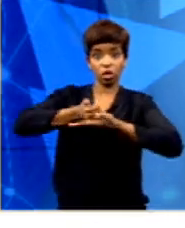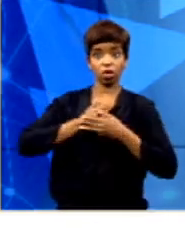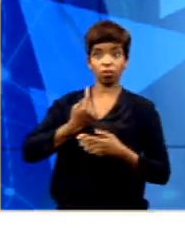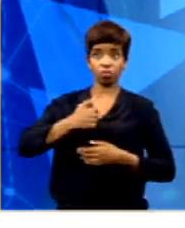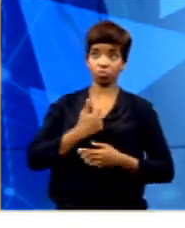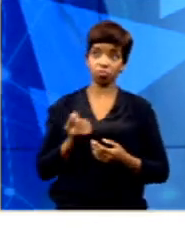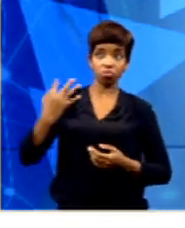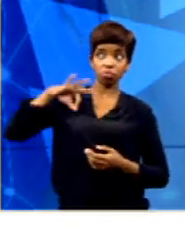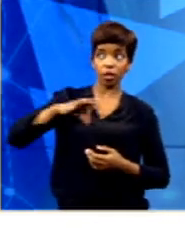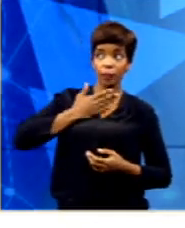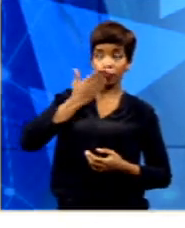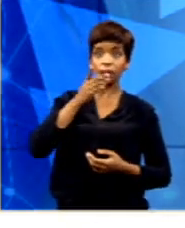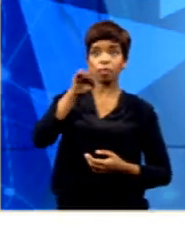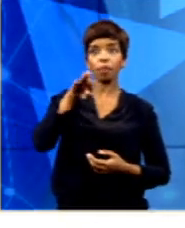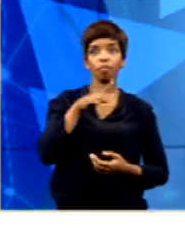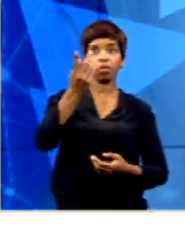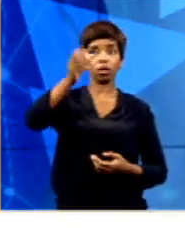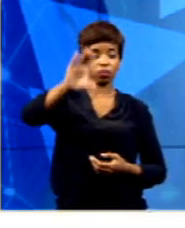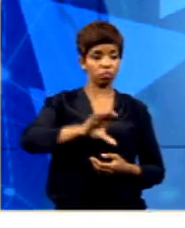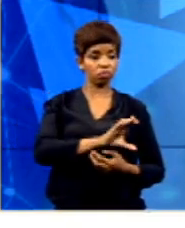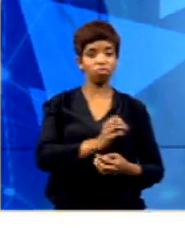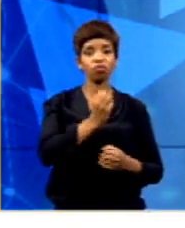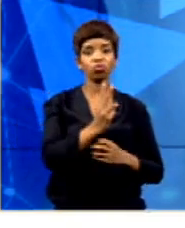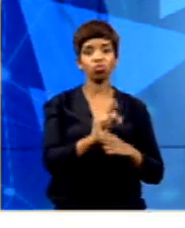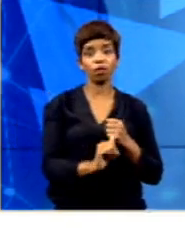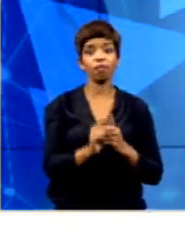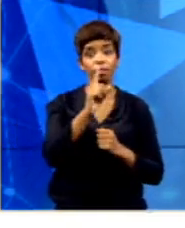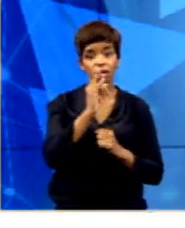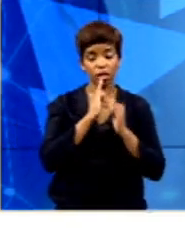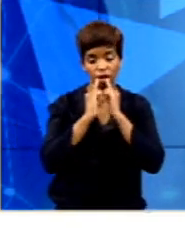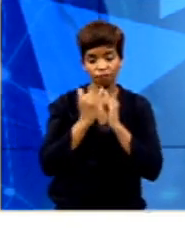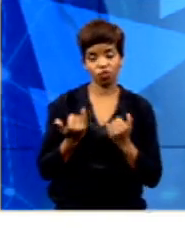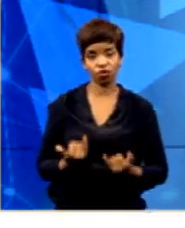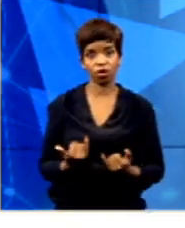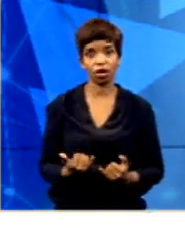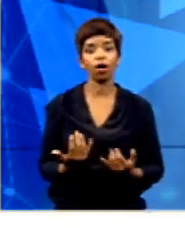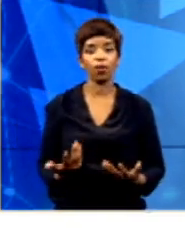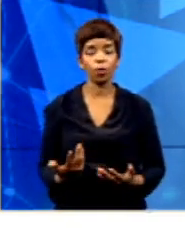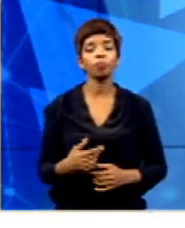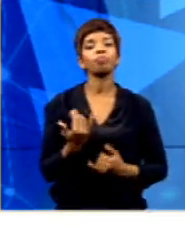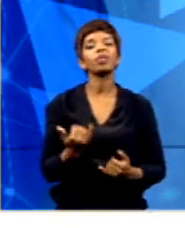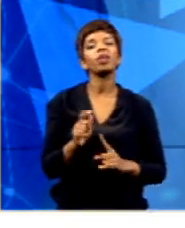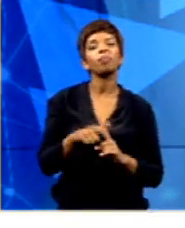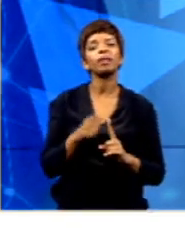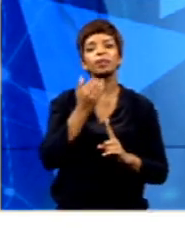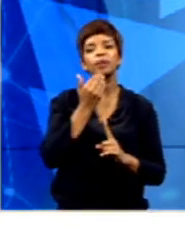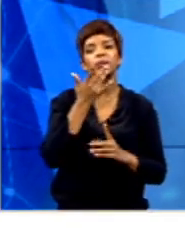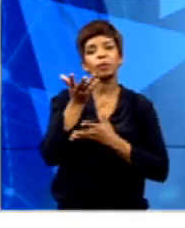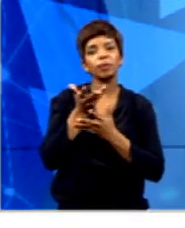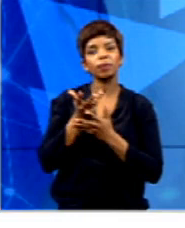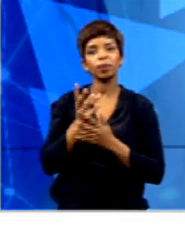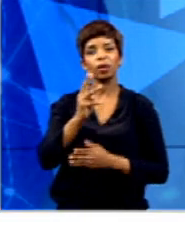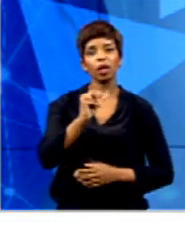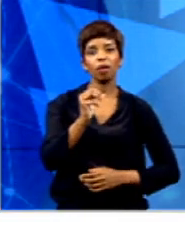not receiving an income? Listen to this interview before you make that call. Our guest this morning is Edite